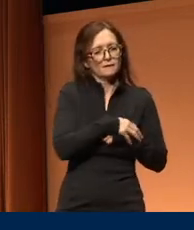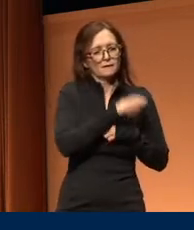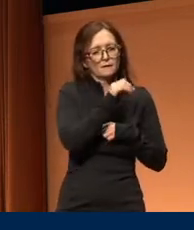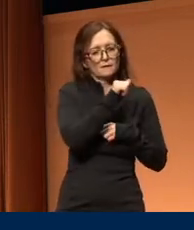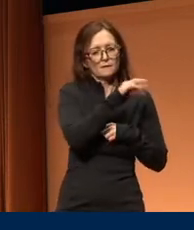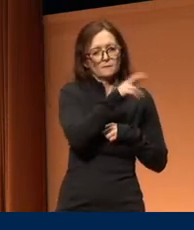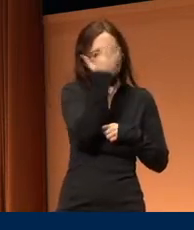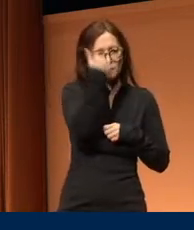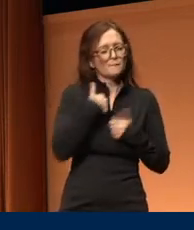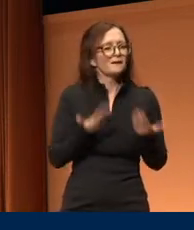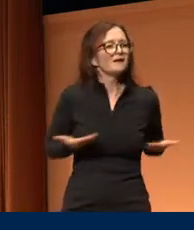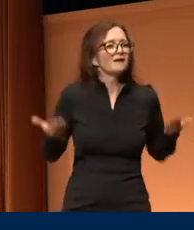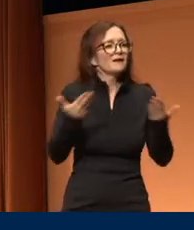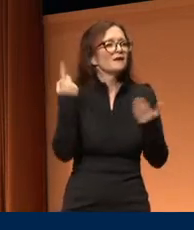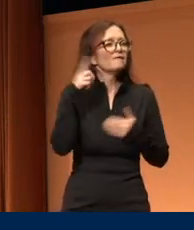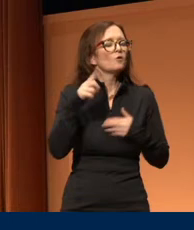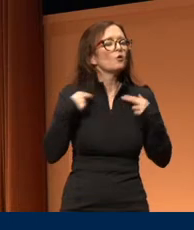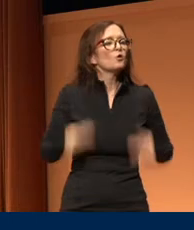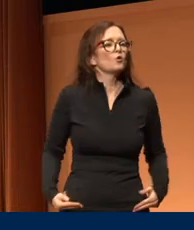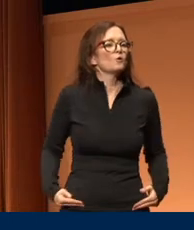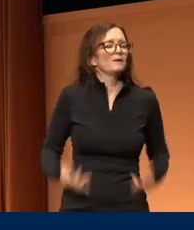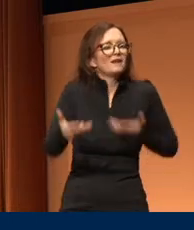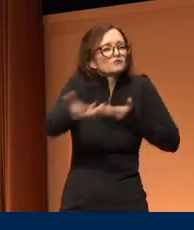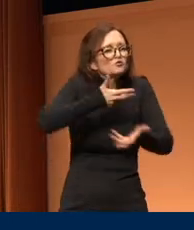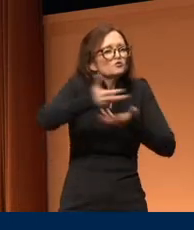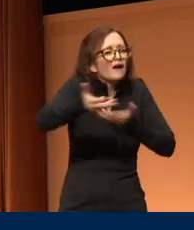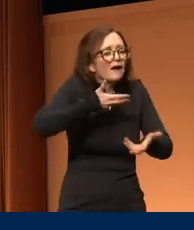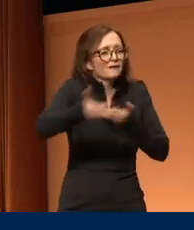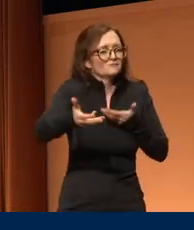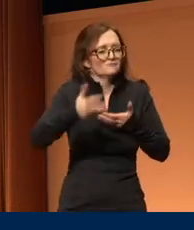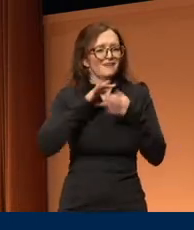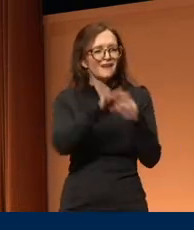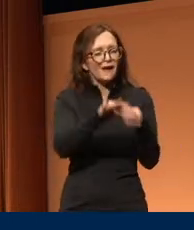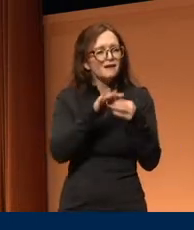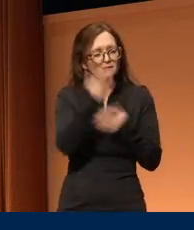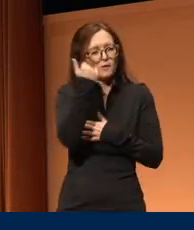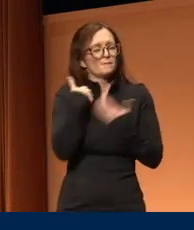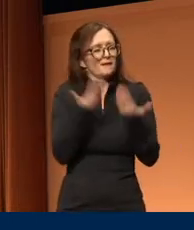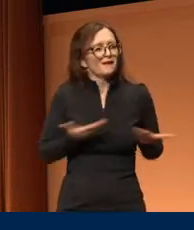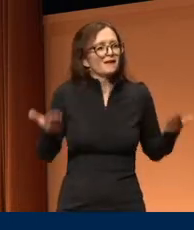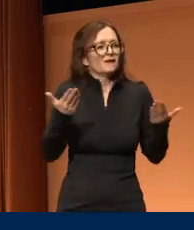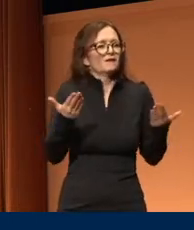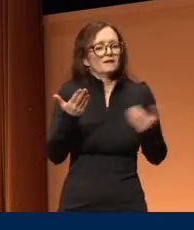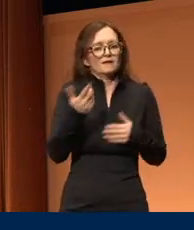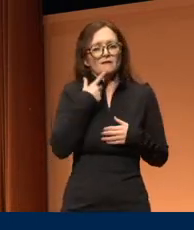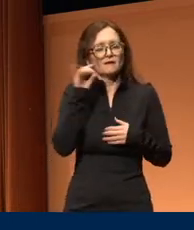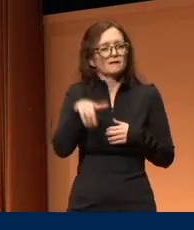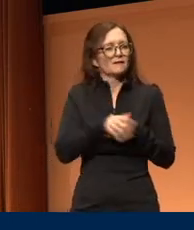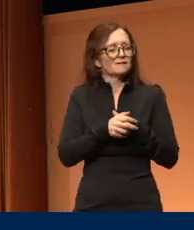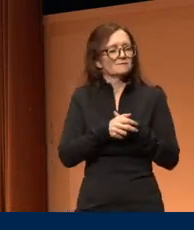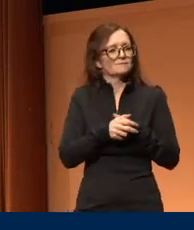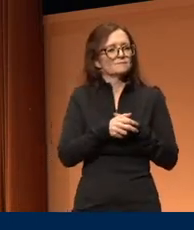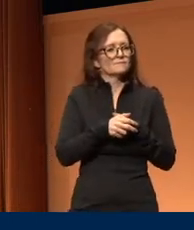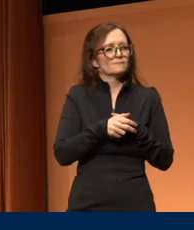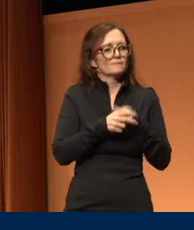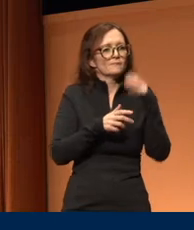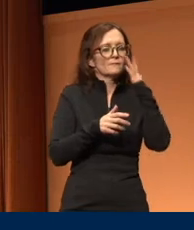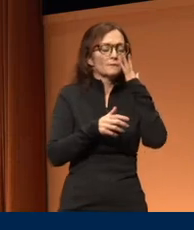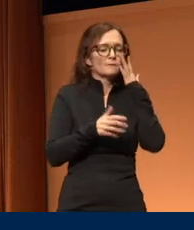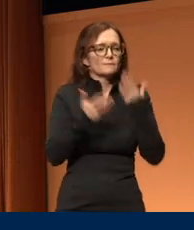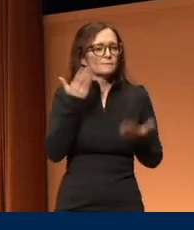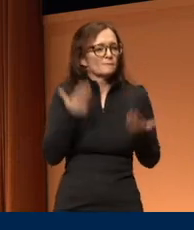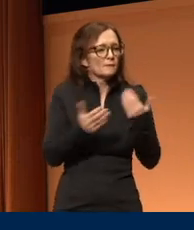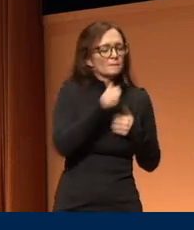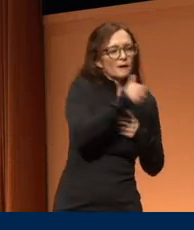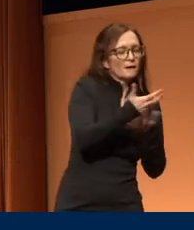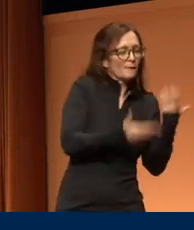"That's why I'm here. It's for the human exchange, the connection." He very soon could no longer speak. I may or may not have